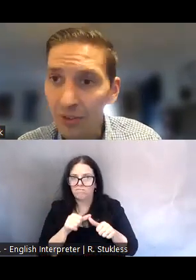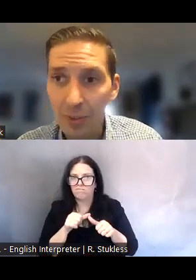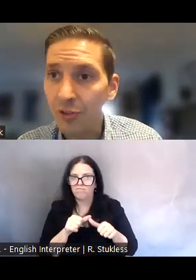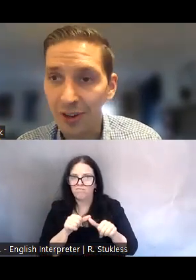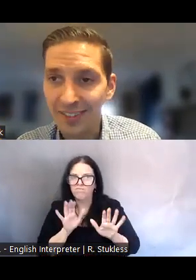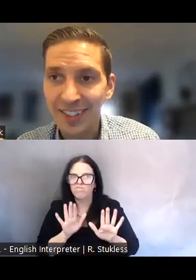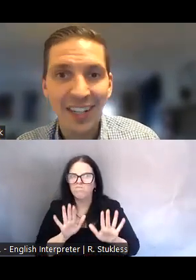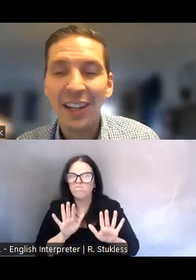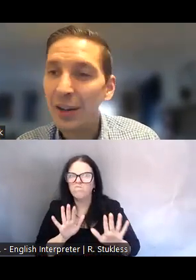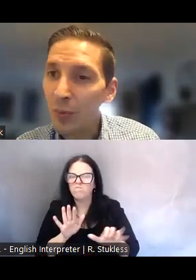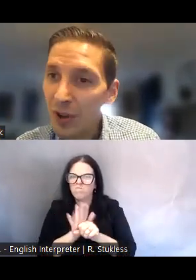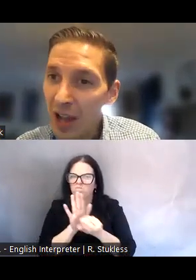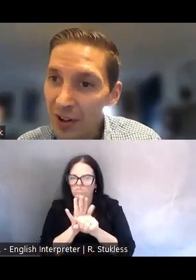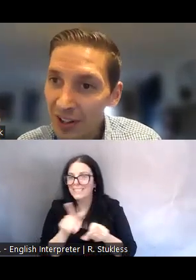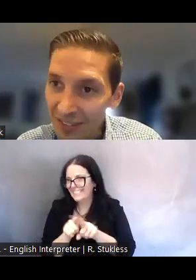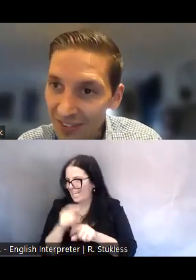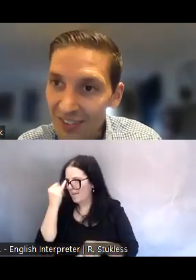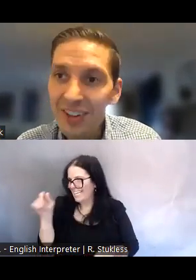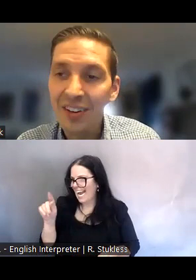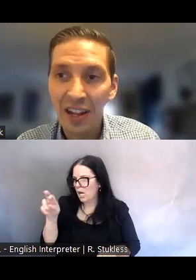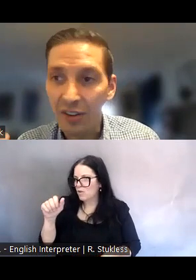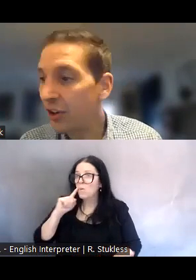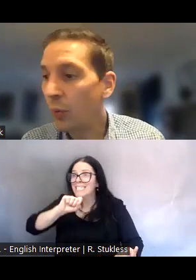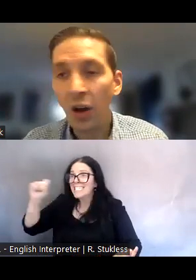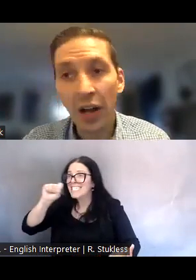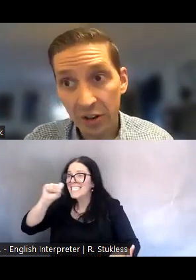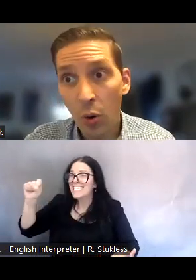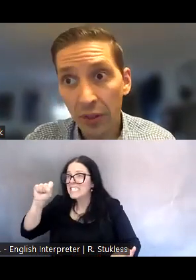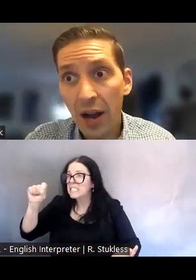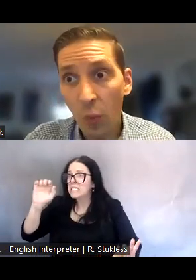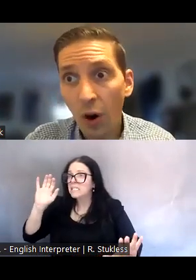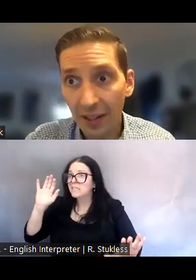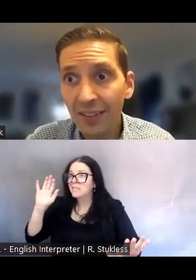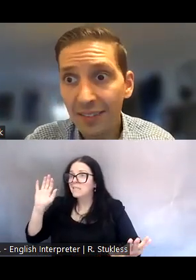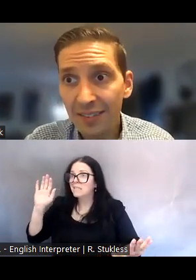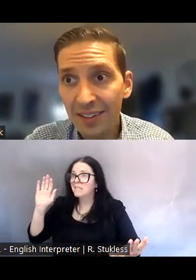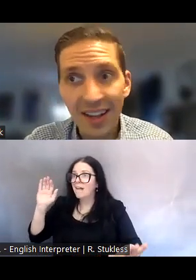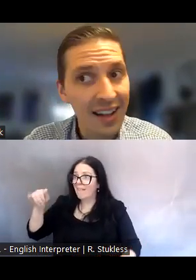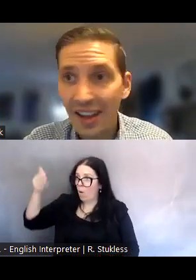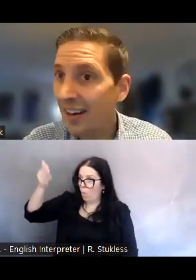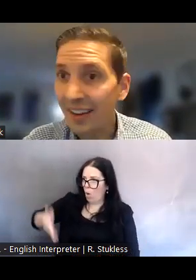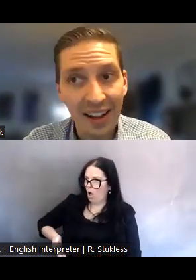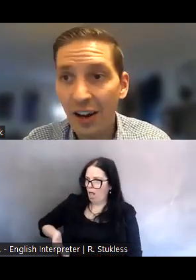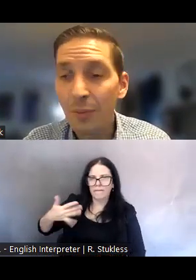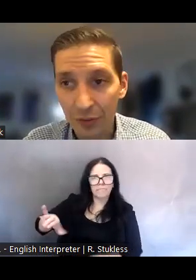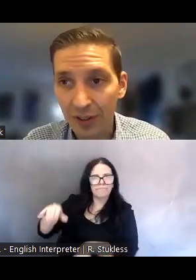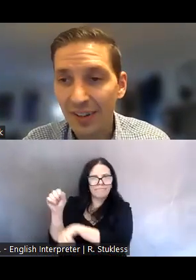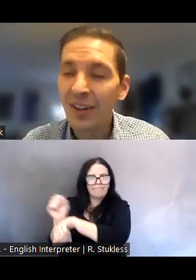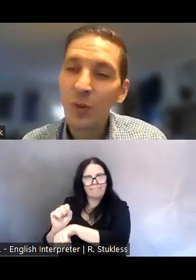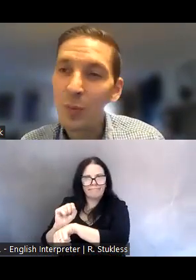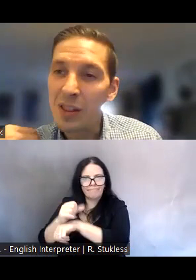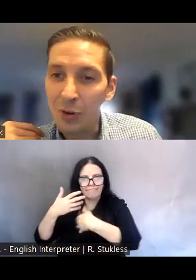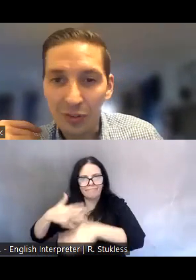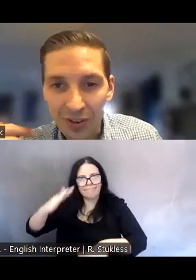kindly helped us demonstrate, having a consistent and clear wall. I know where that wall is, and I cannot move